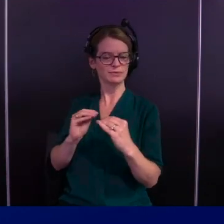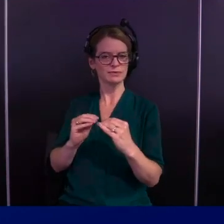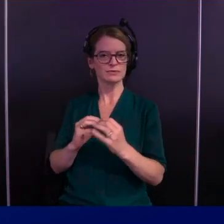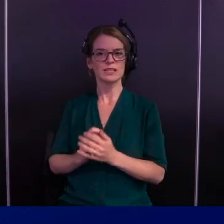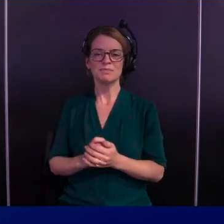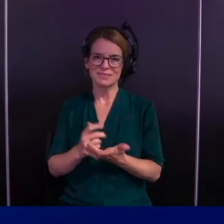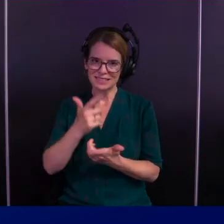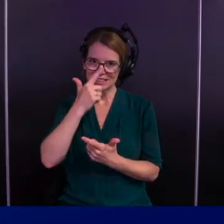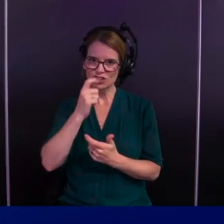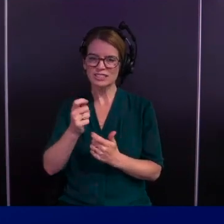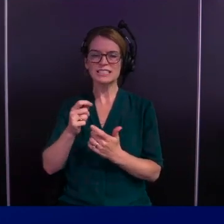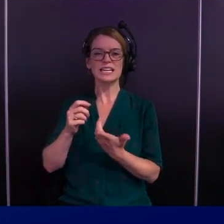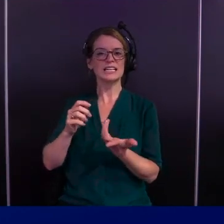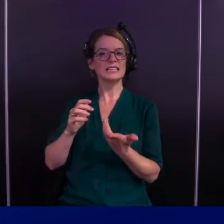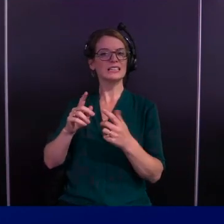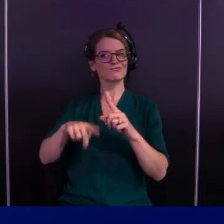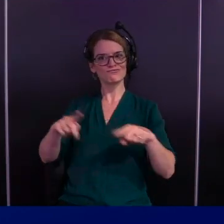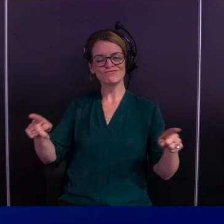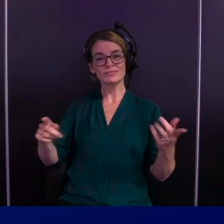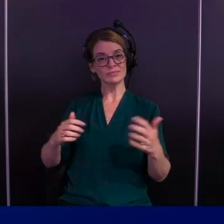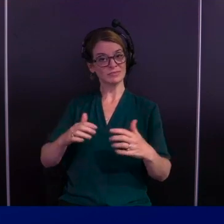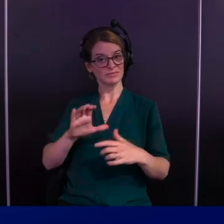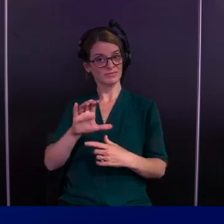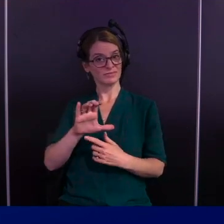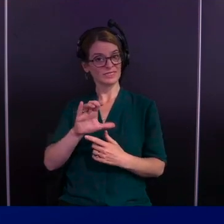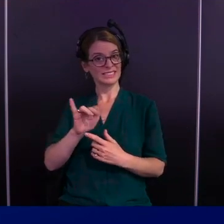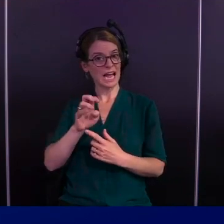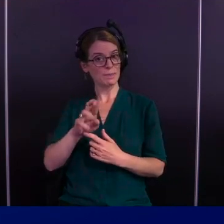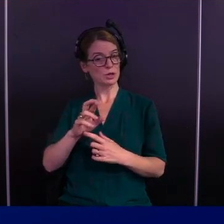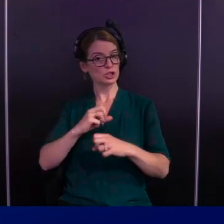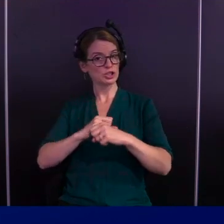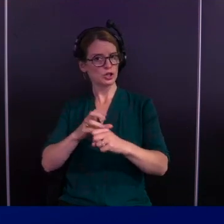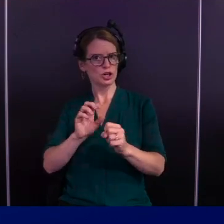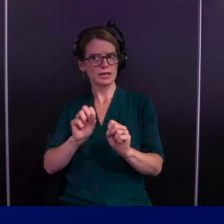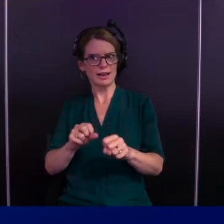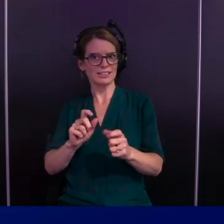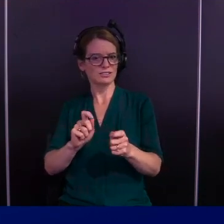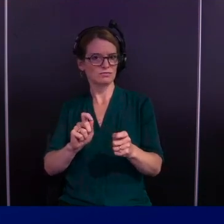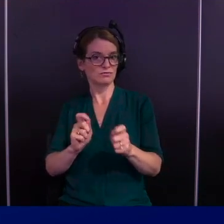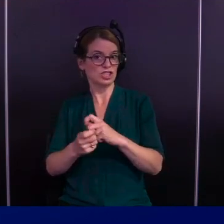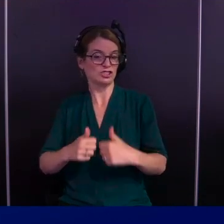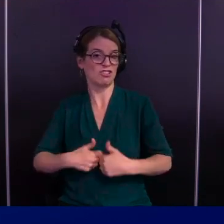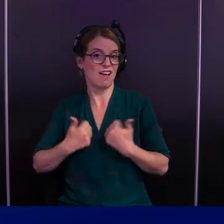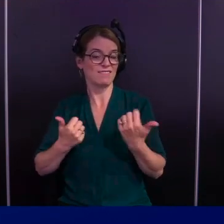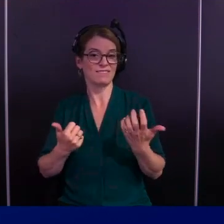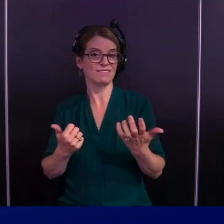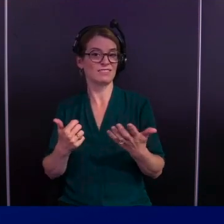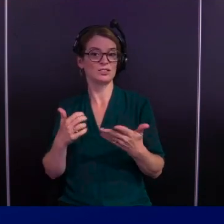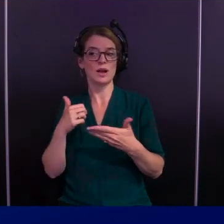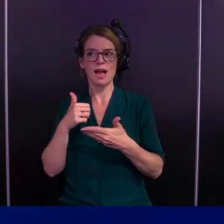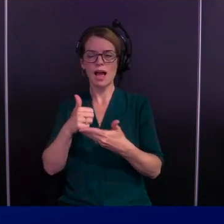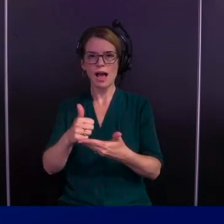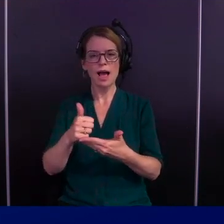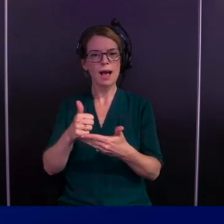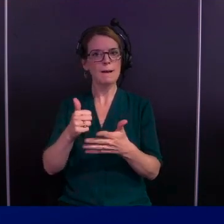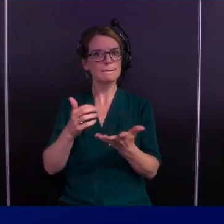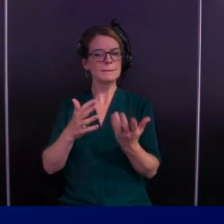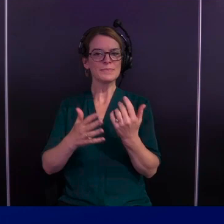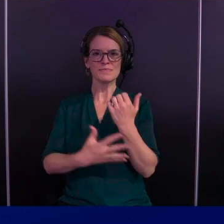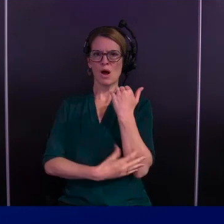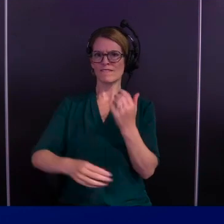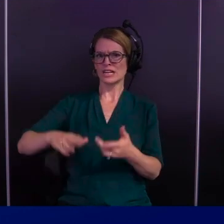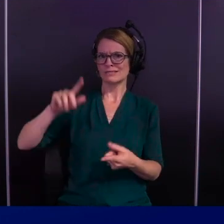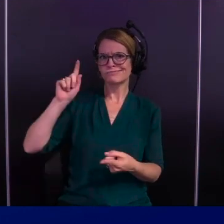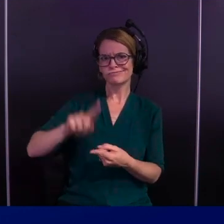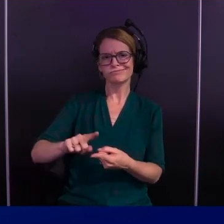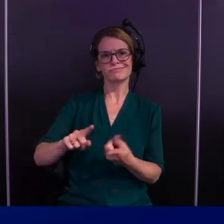we know, cybersecurity can be life-changing in terms of getting out of poverty and creating that generational wealth. So that's also